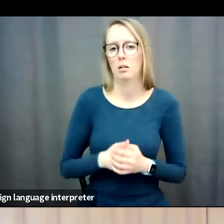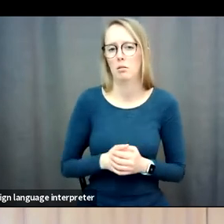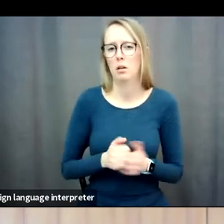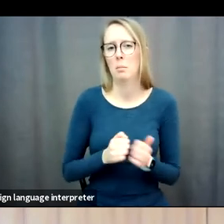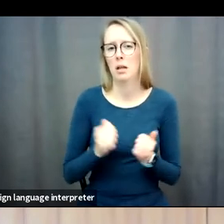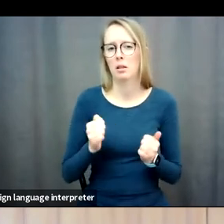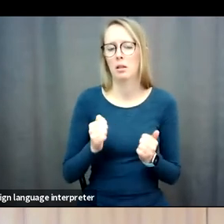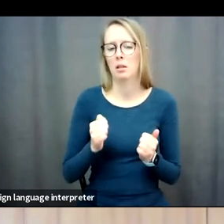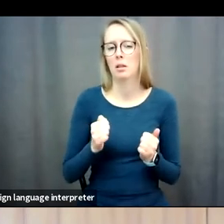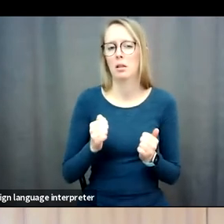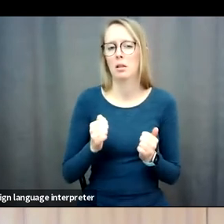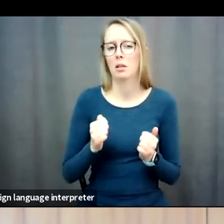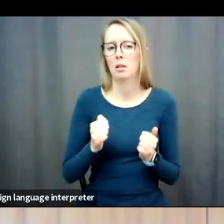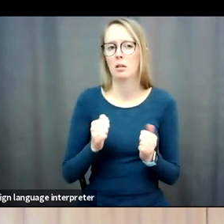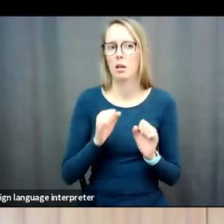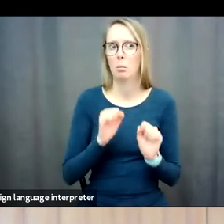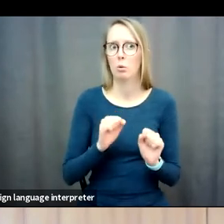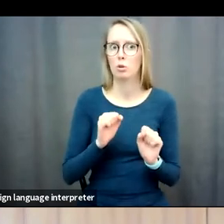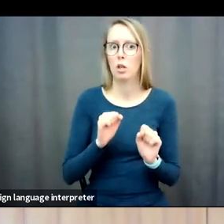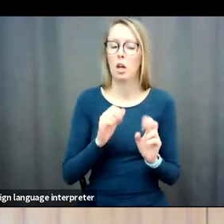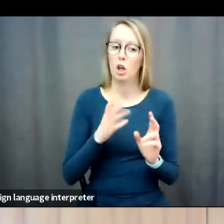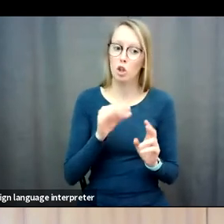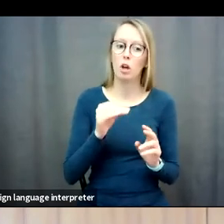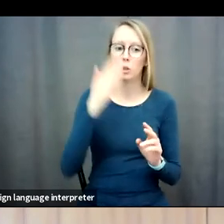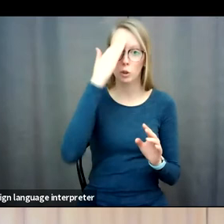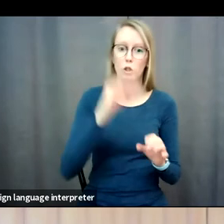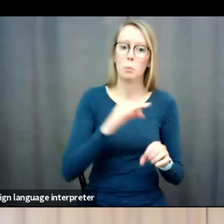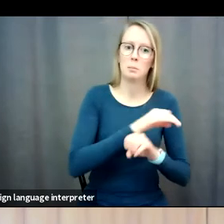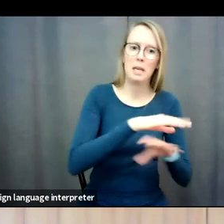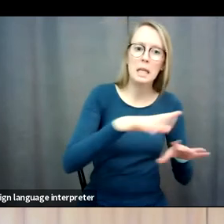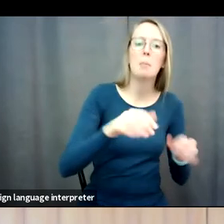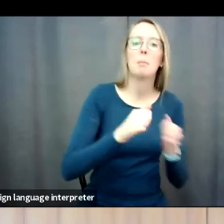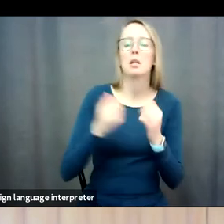a need to not only spread this knowledge, but also to